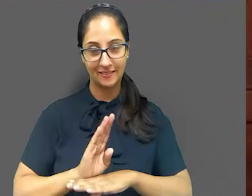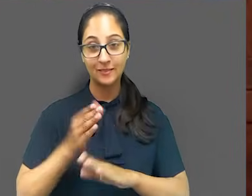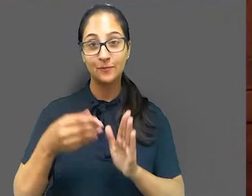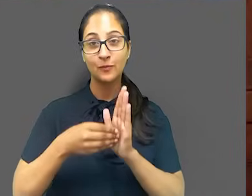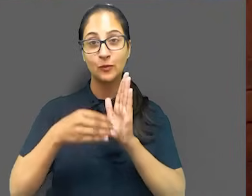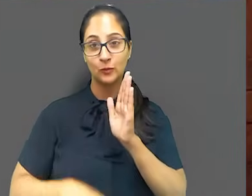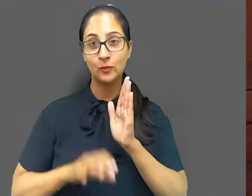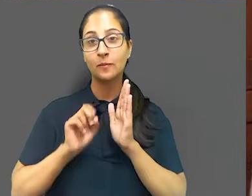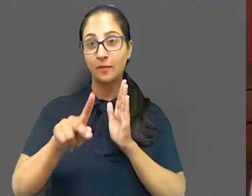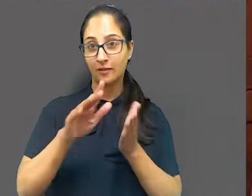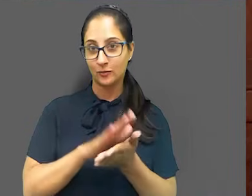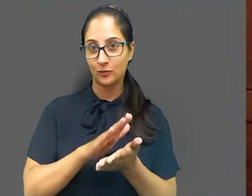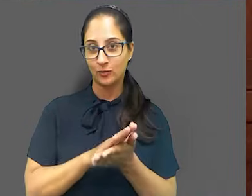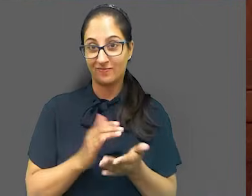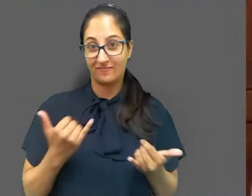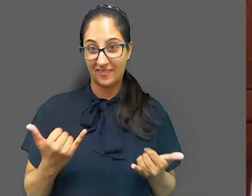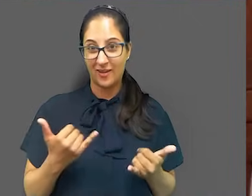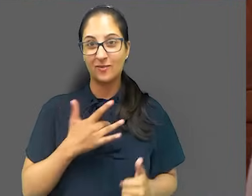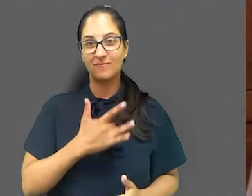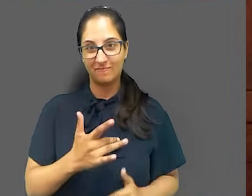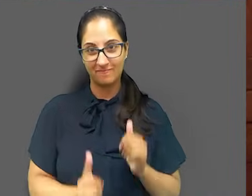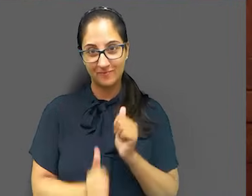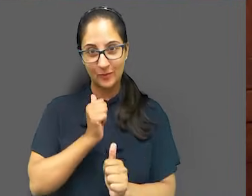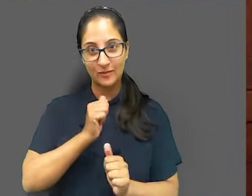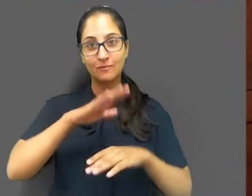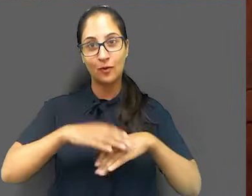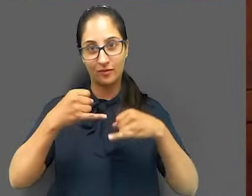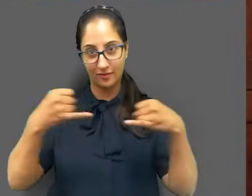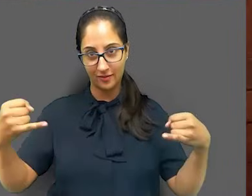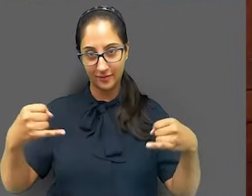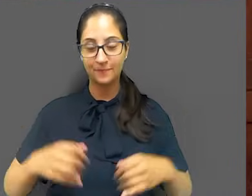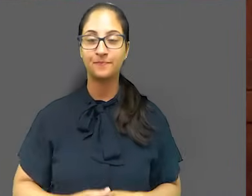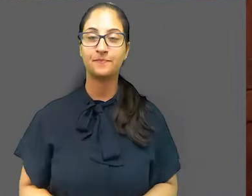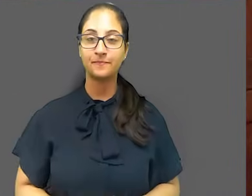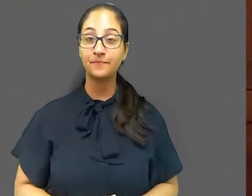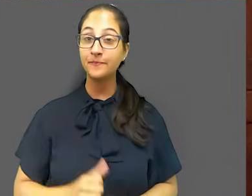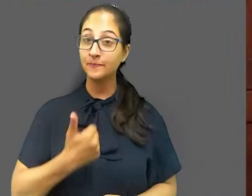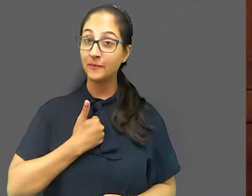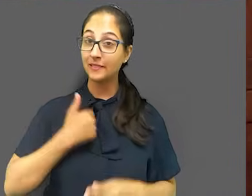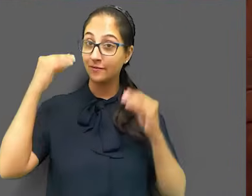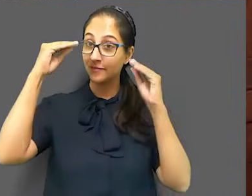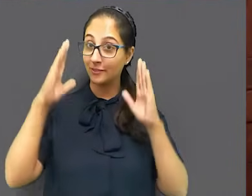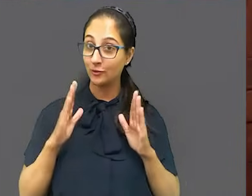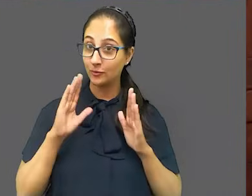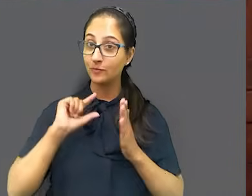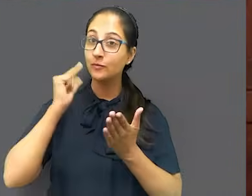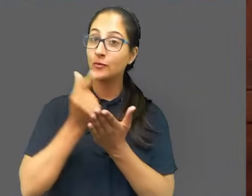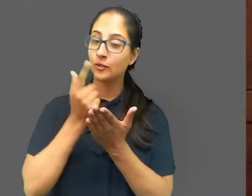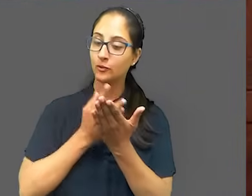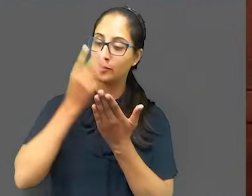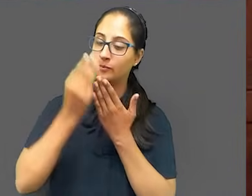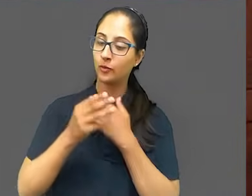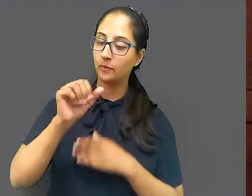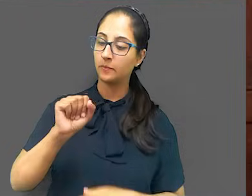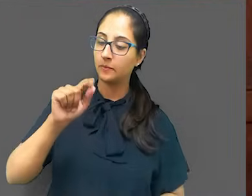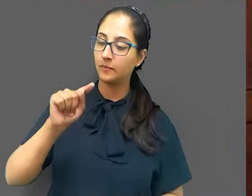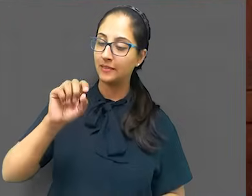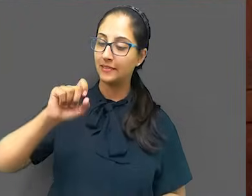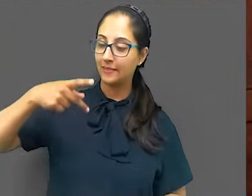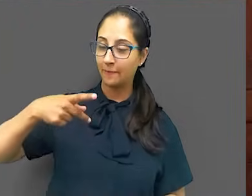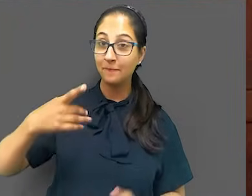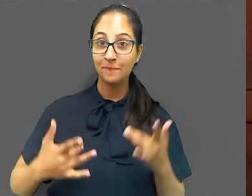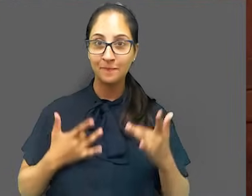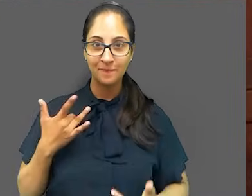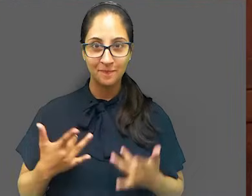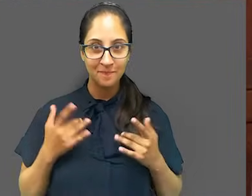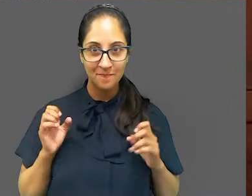school, with online virtual learning. As a graduate of the Secondary Teacher Education Program, or STEP, I am so excited